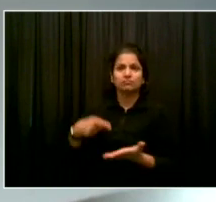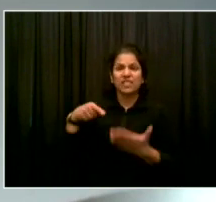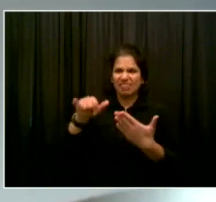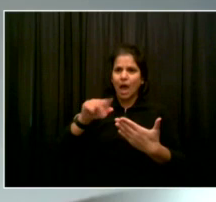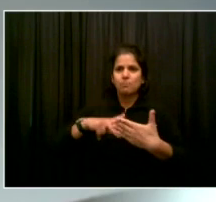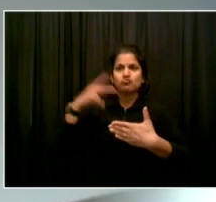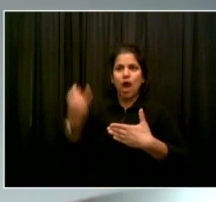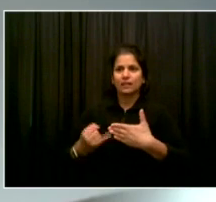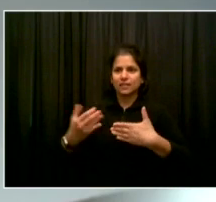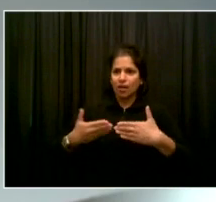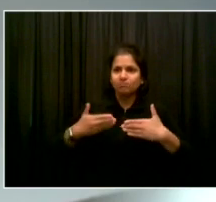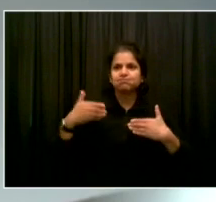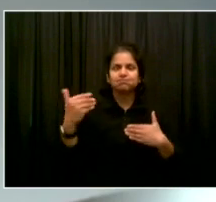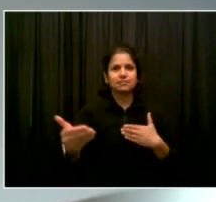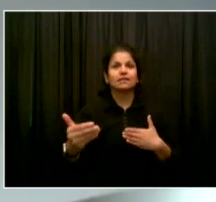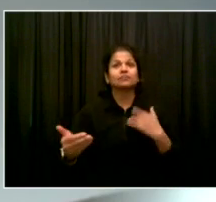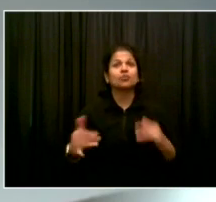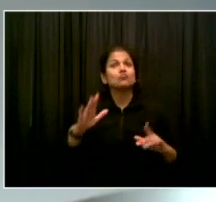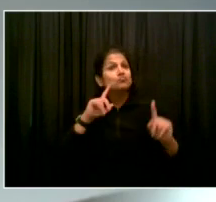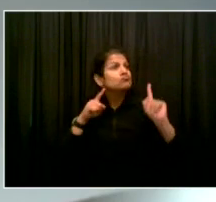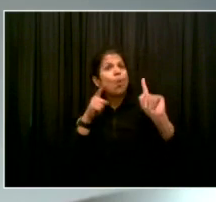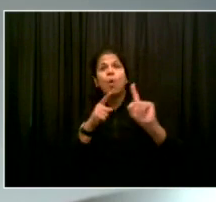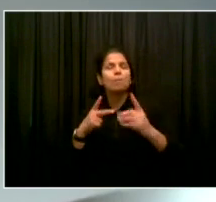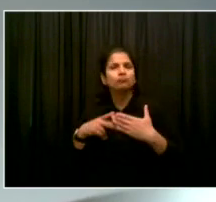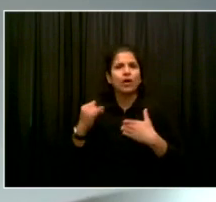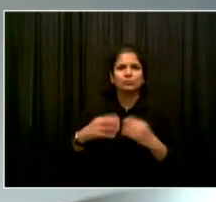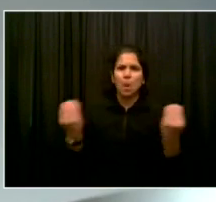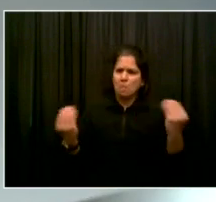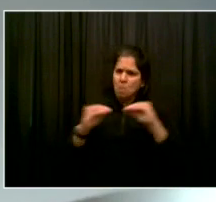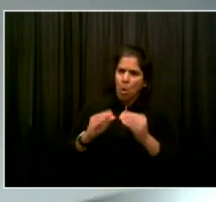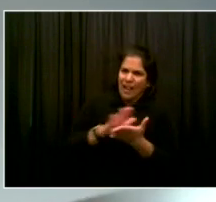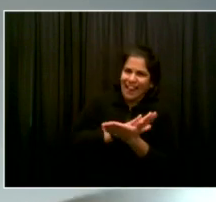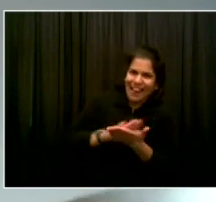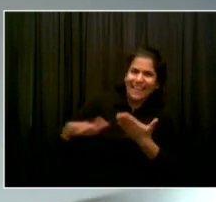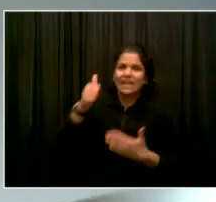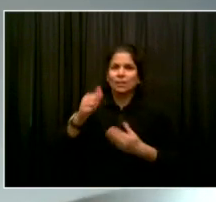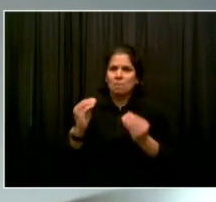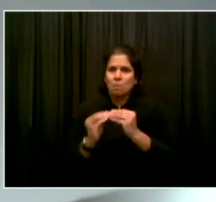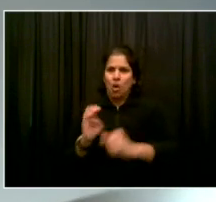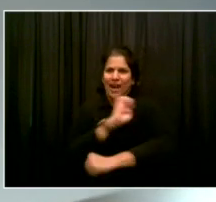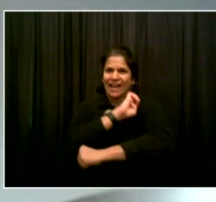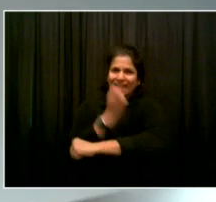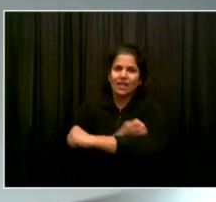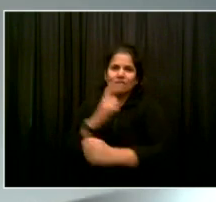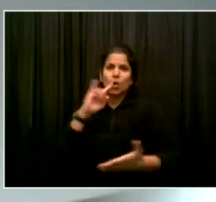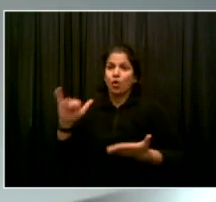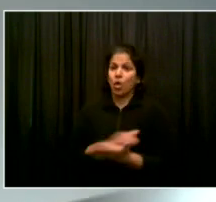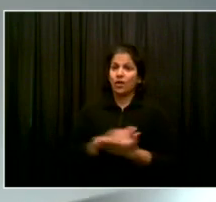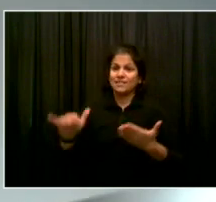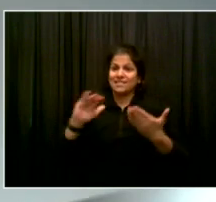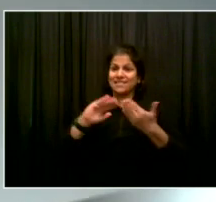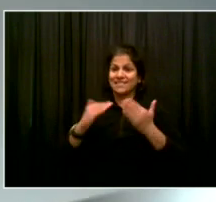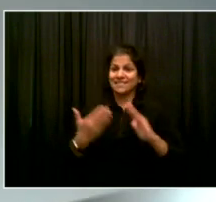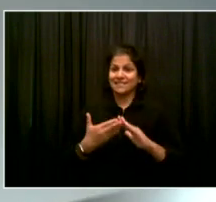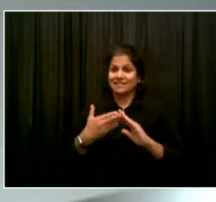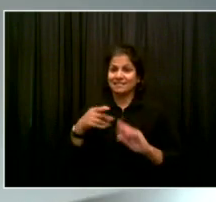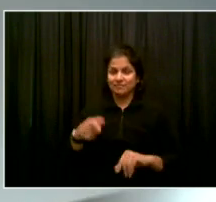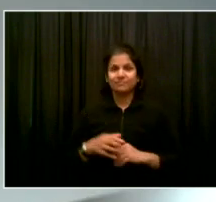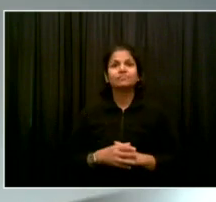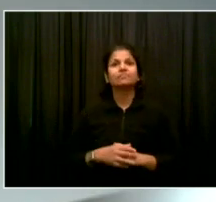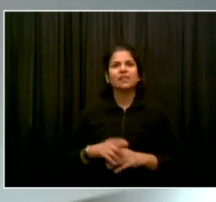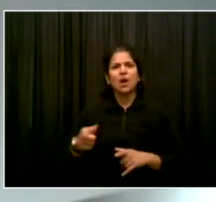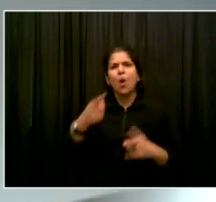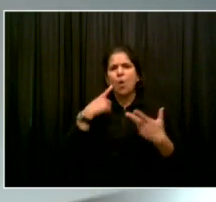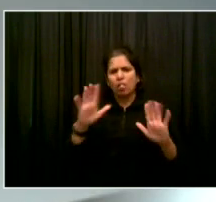energy into New York City. You already talked about how many homes that would be enough to power, but that would help us avoid 77 million tons